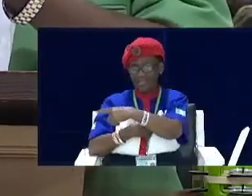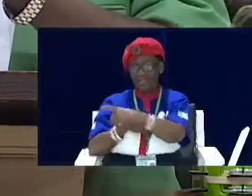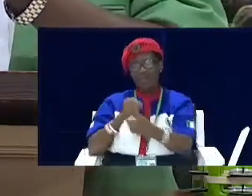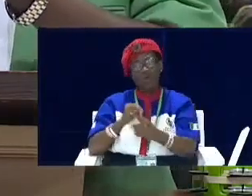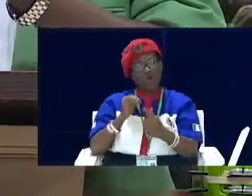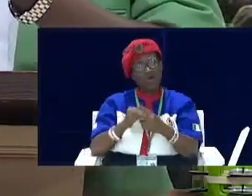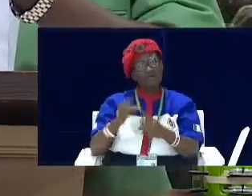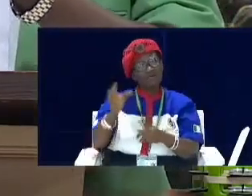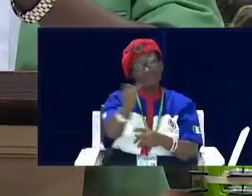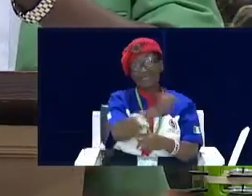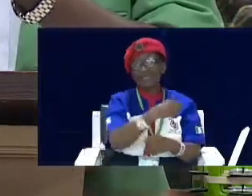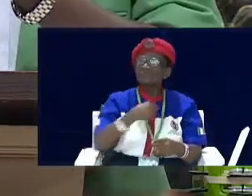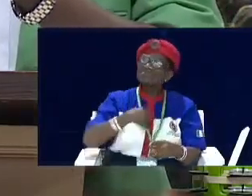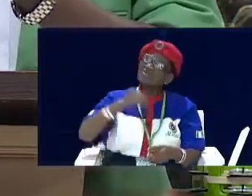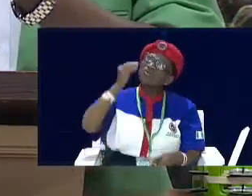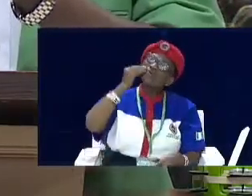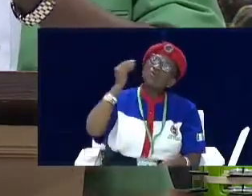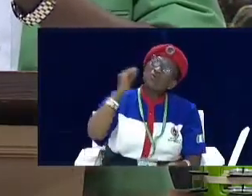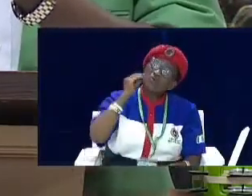said, I